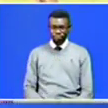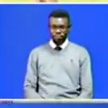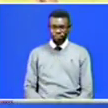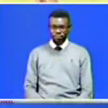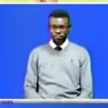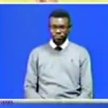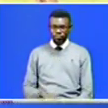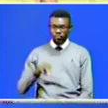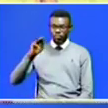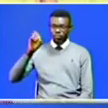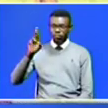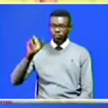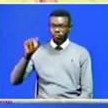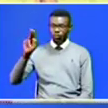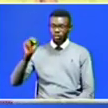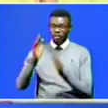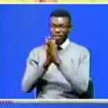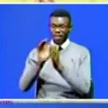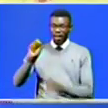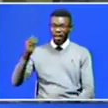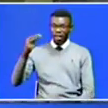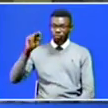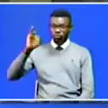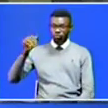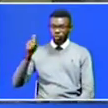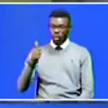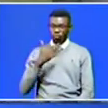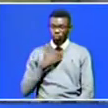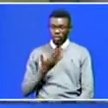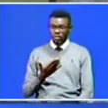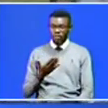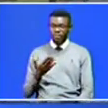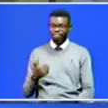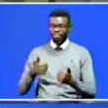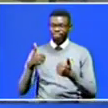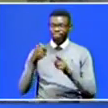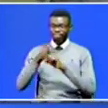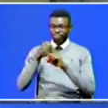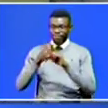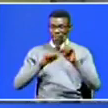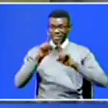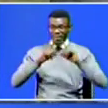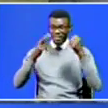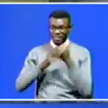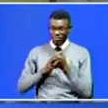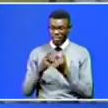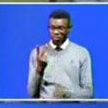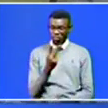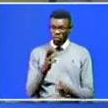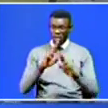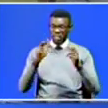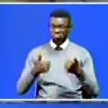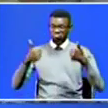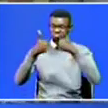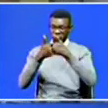Kenya Morans and Shujaa's begin their campaign to win the Safari Seven title tomorrow. Both teams are ready to contend for the